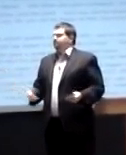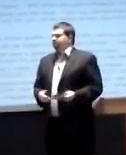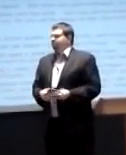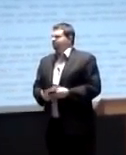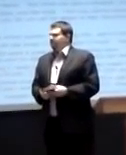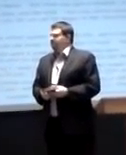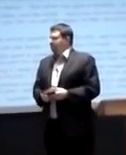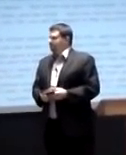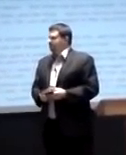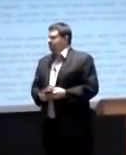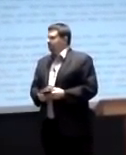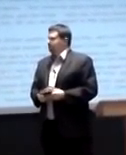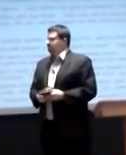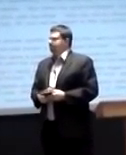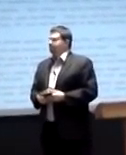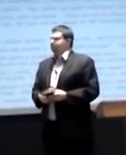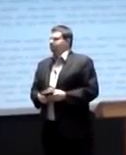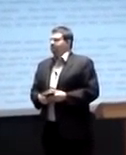dinner in your home?